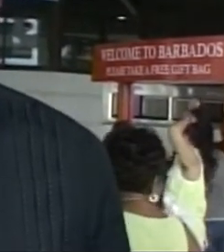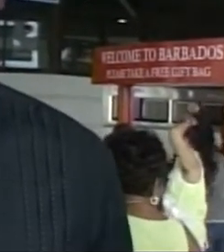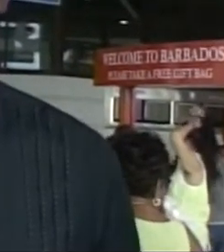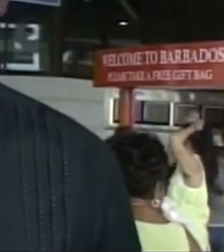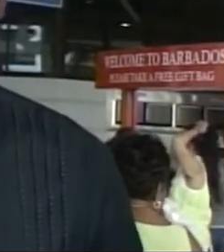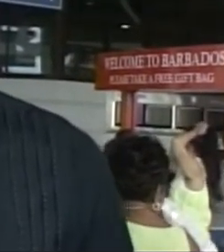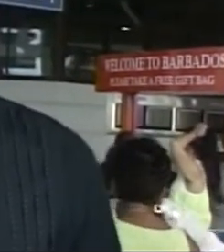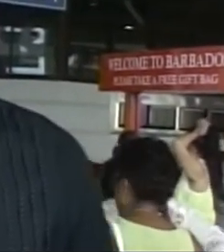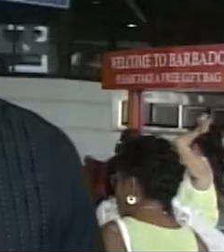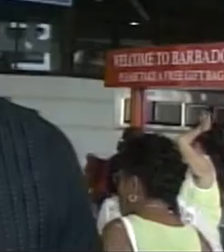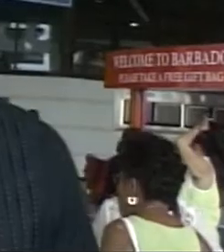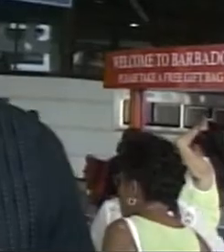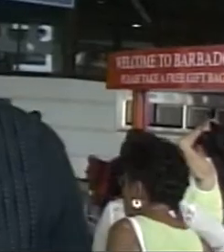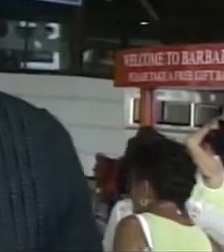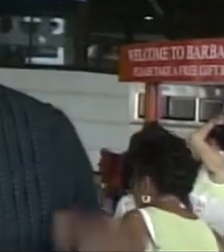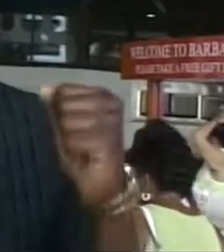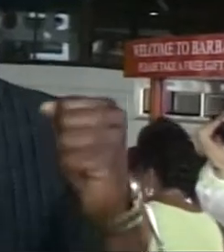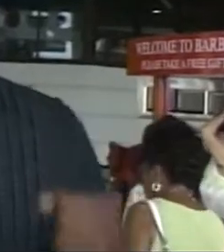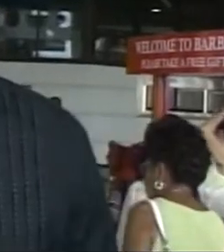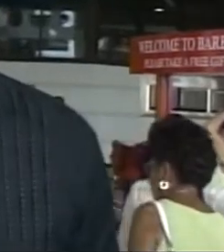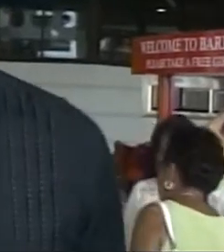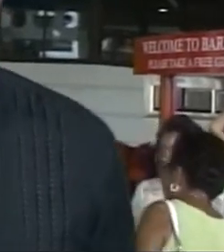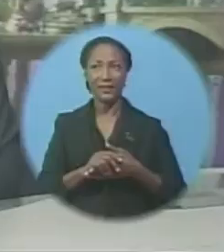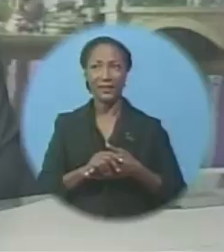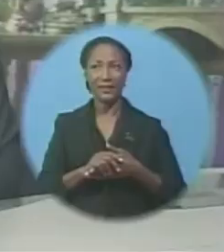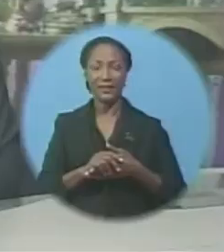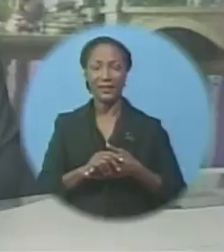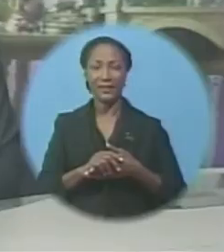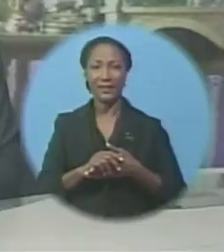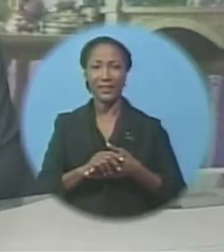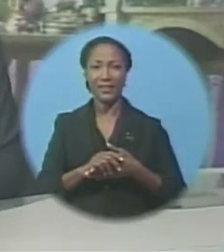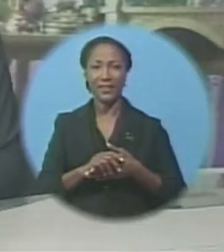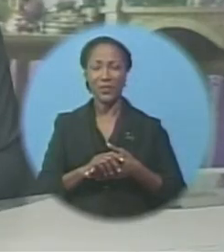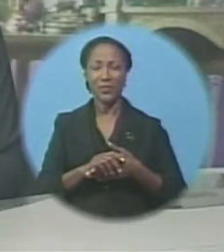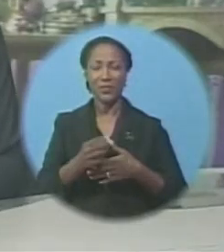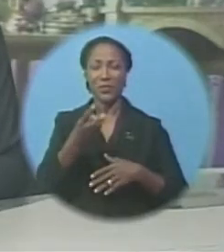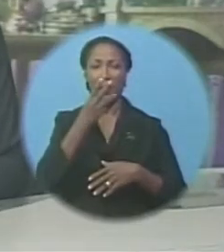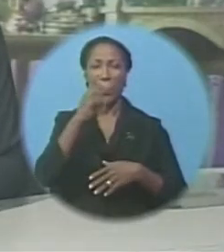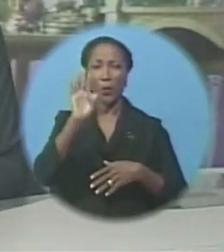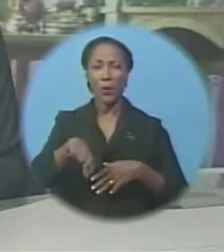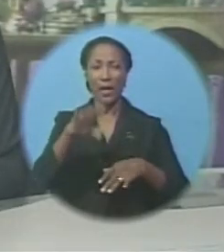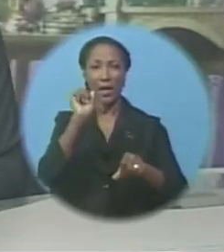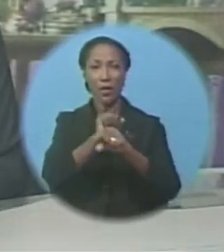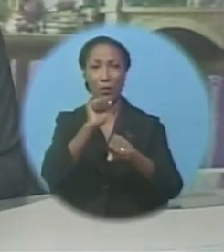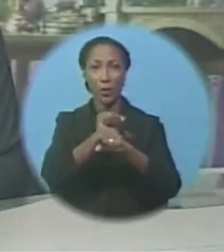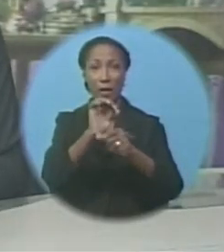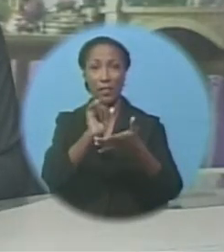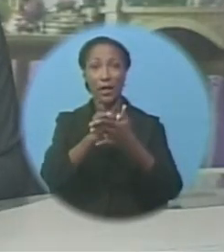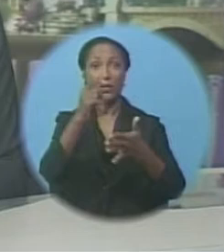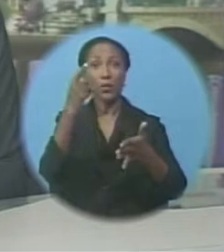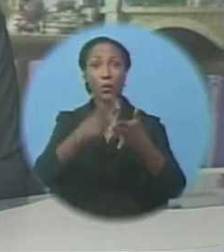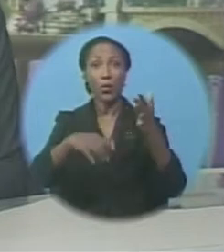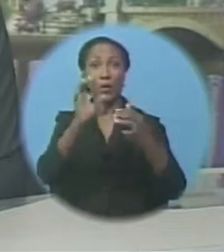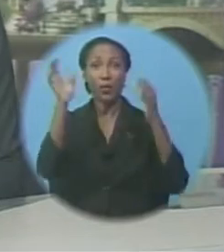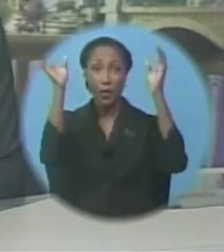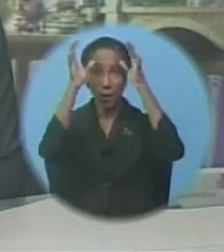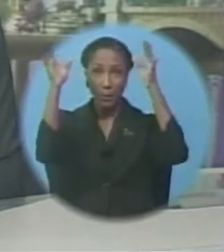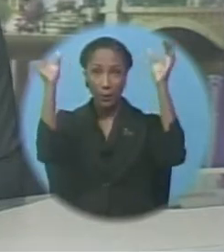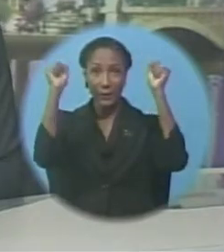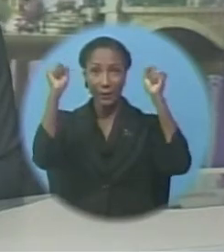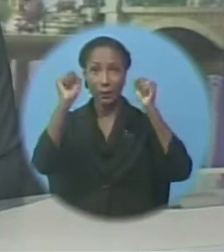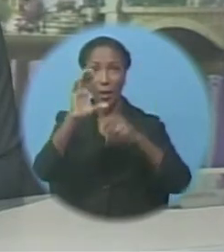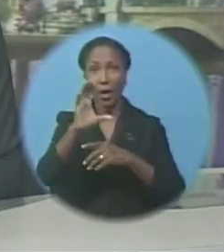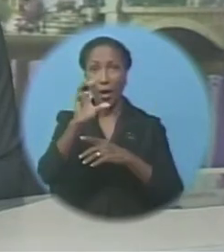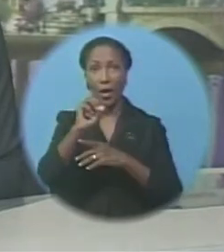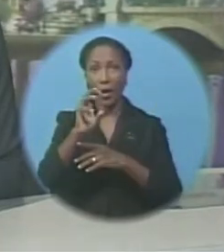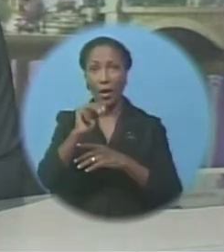the country. So fair wages for the workers. Sabotage, that's what the principal of Combermere School is